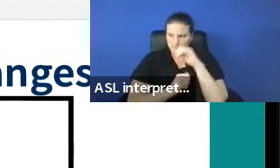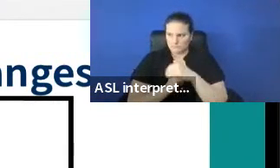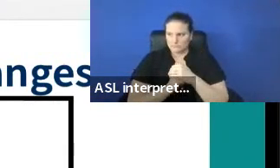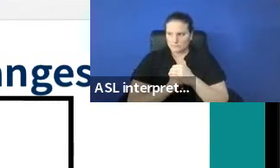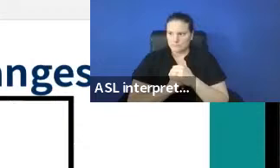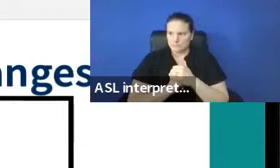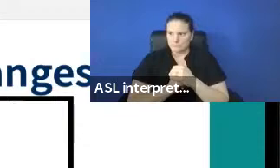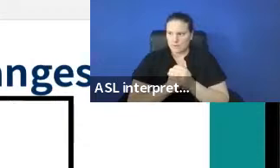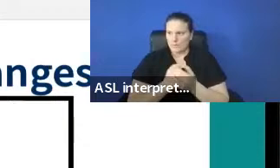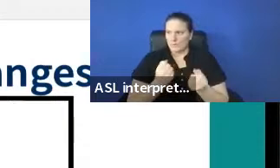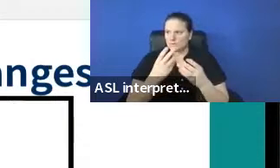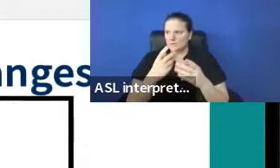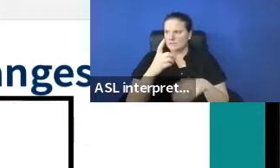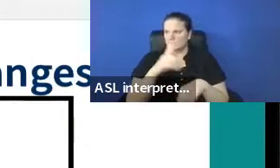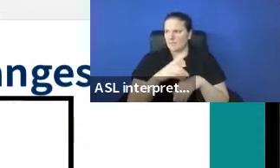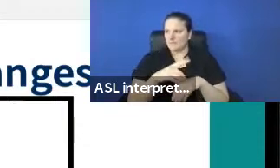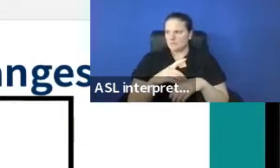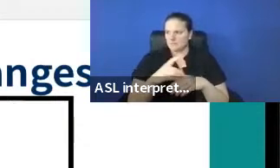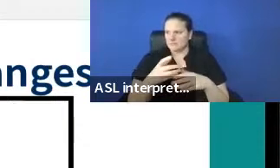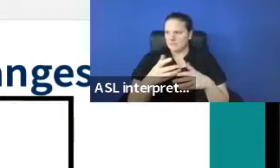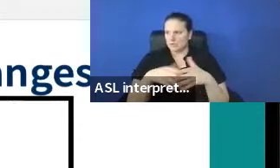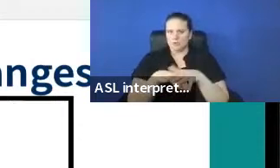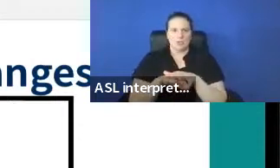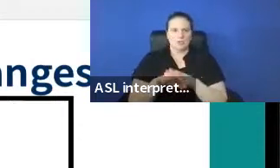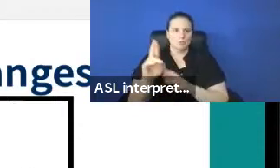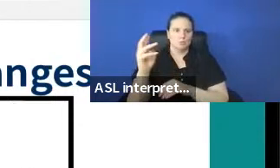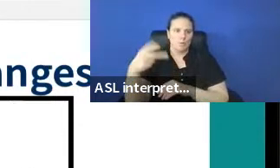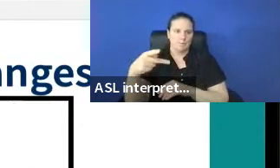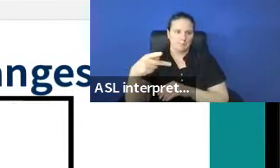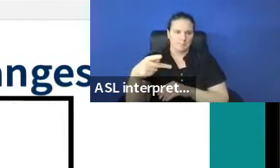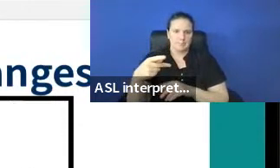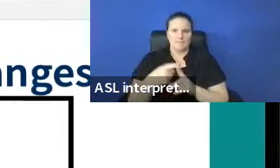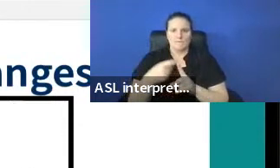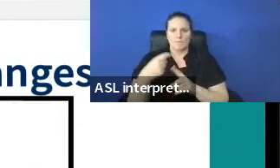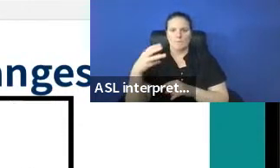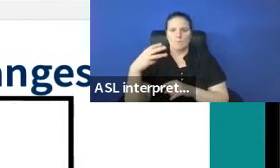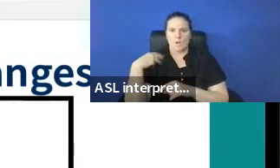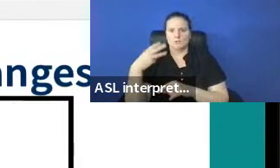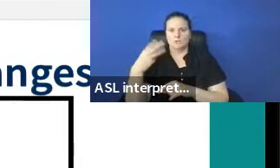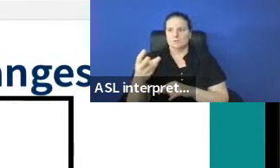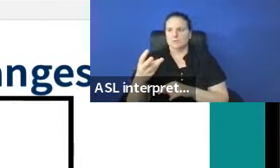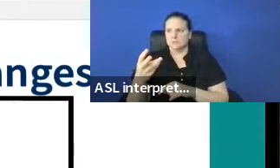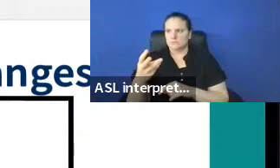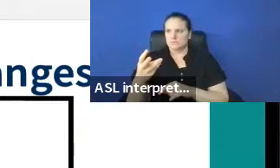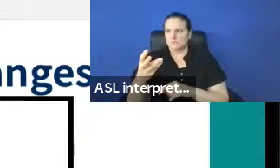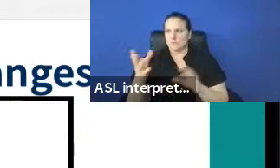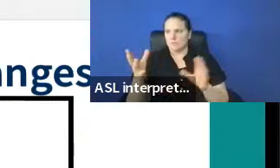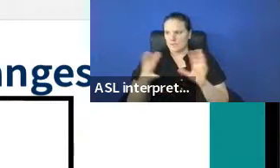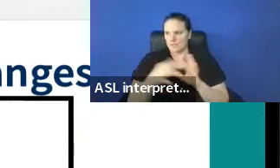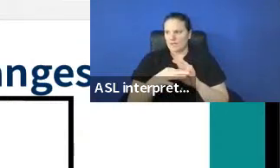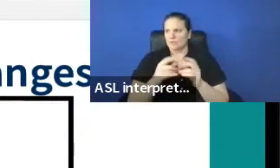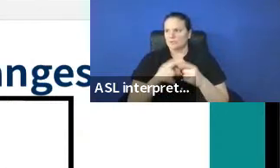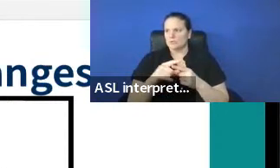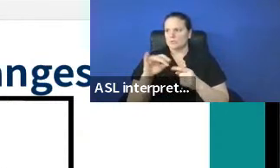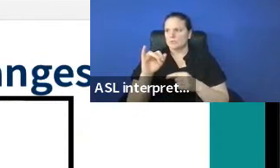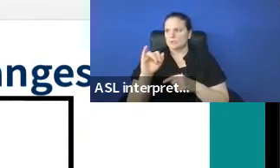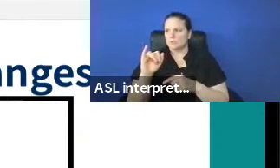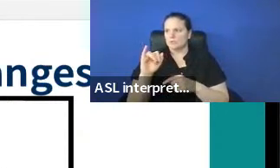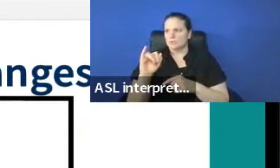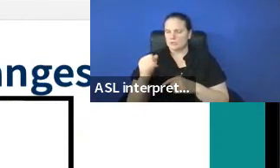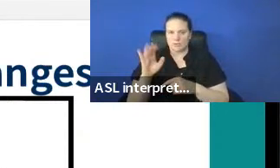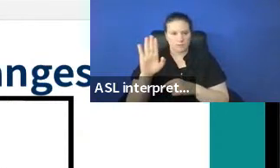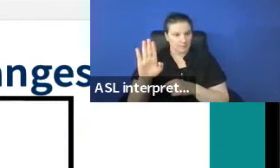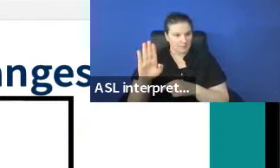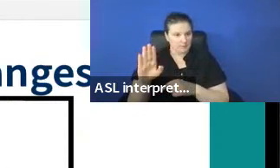full tight diamond interchange has ramps from Washington that will connect to Jansen Drive, and it